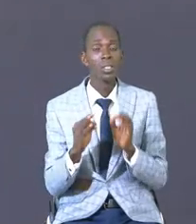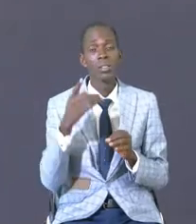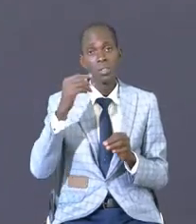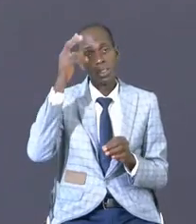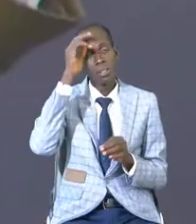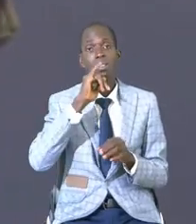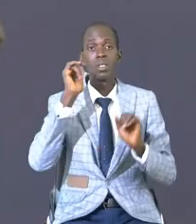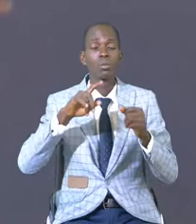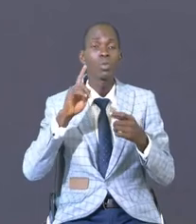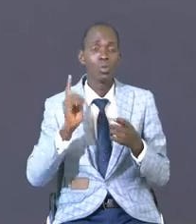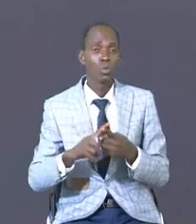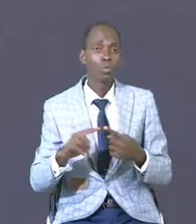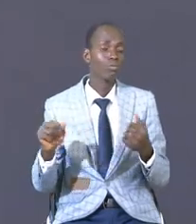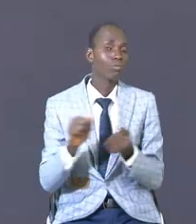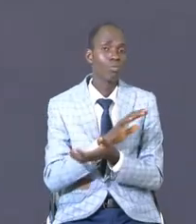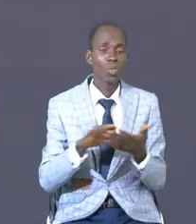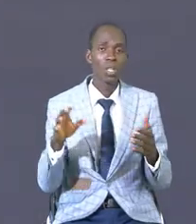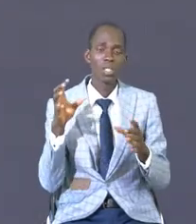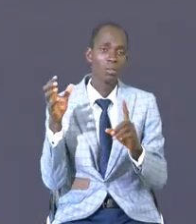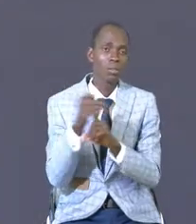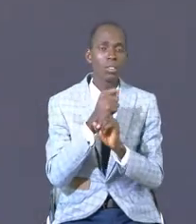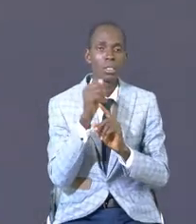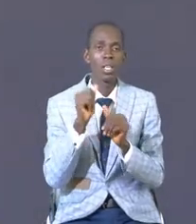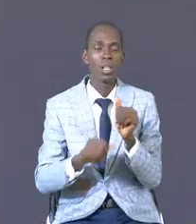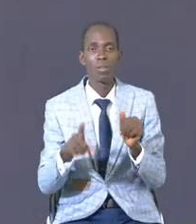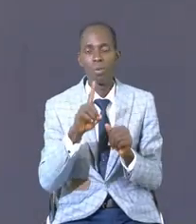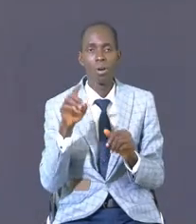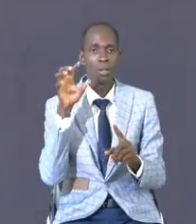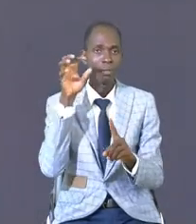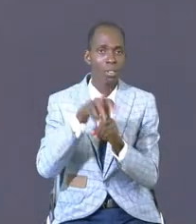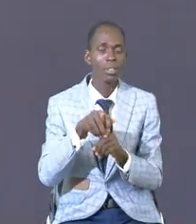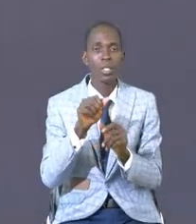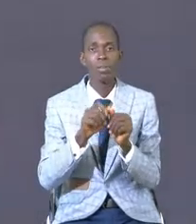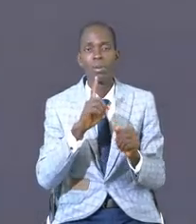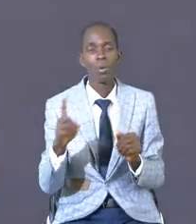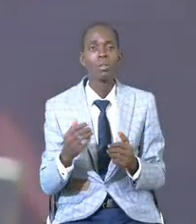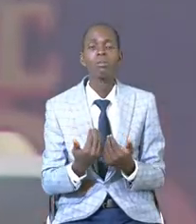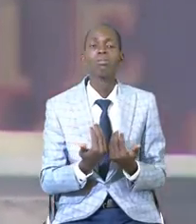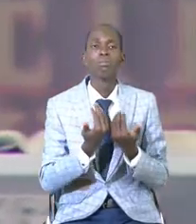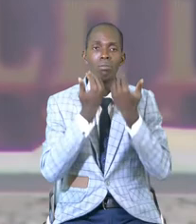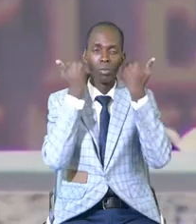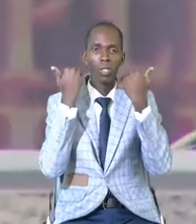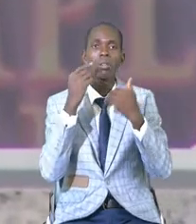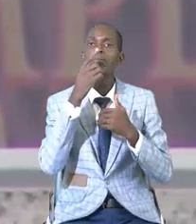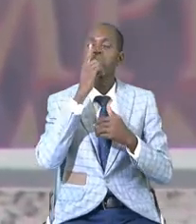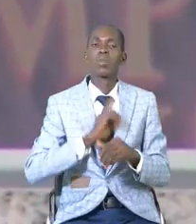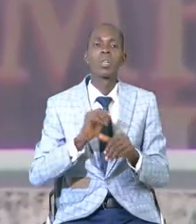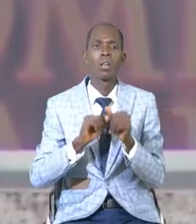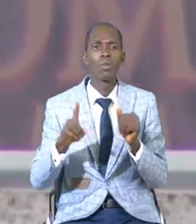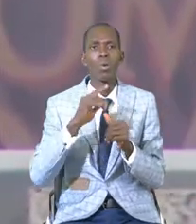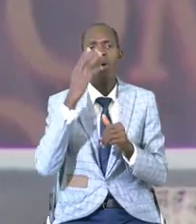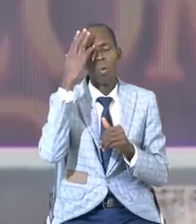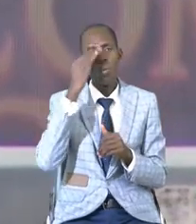everybody, conquer everybody, defeat everybody, swallow up everybody, how is he going about